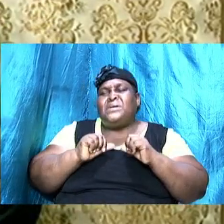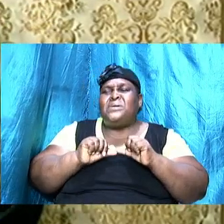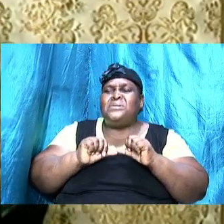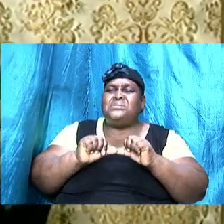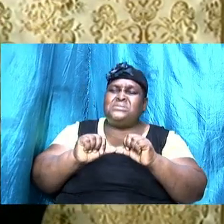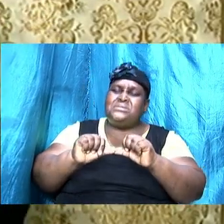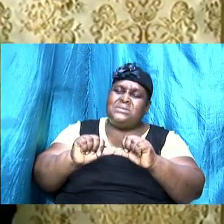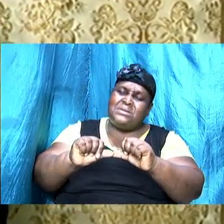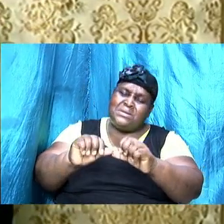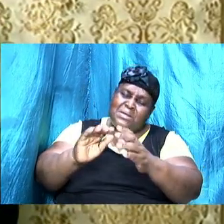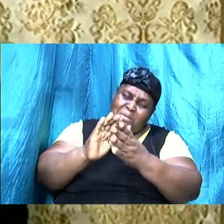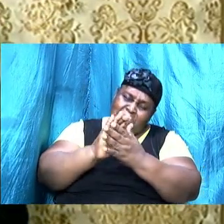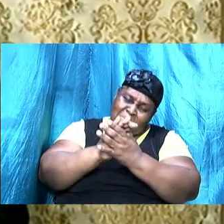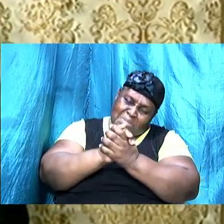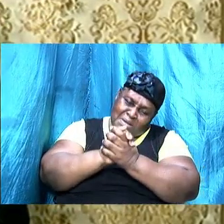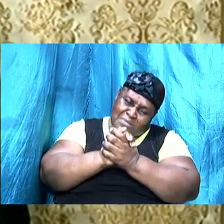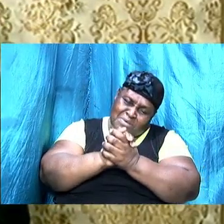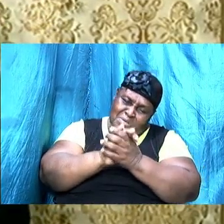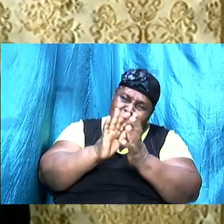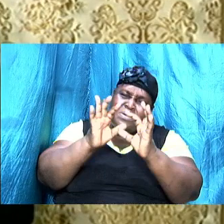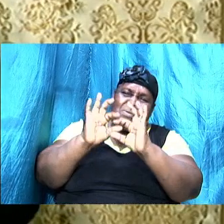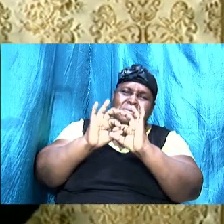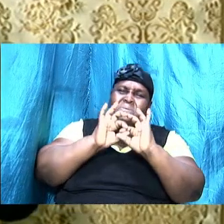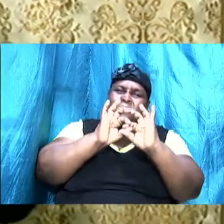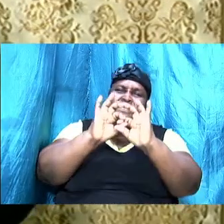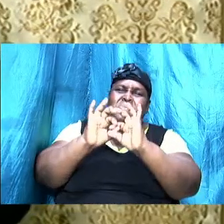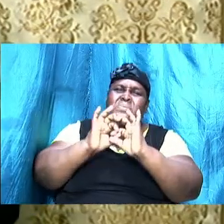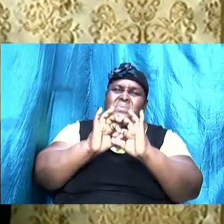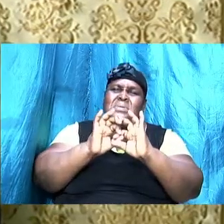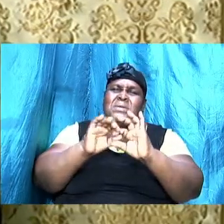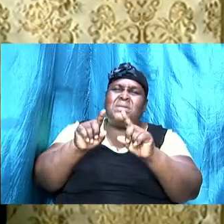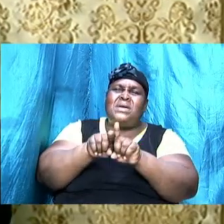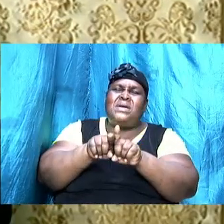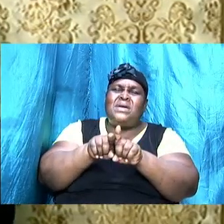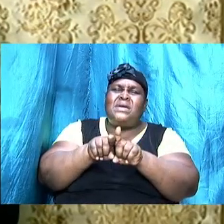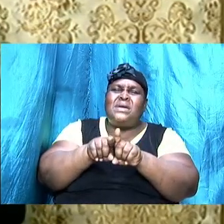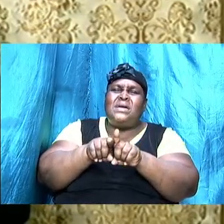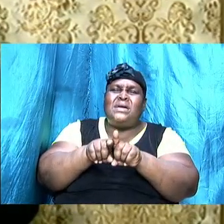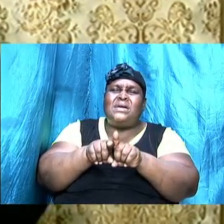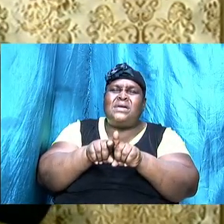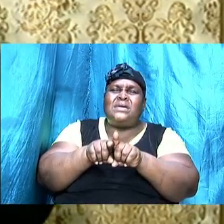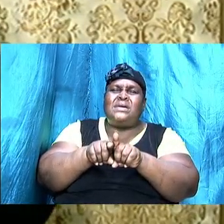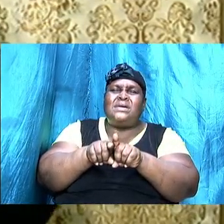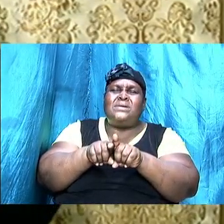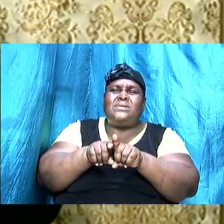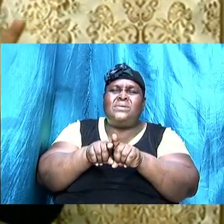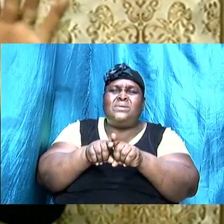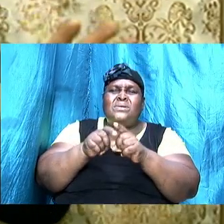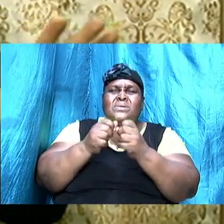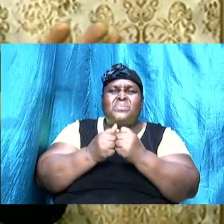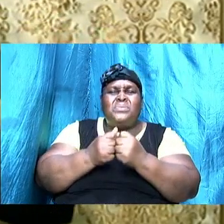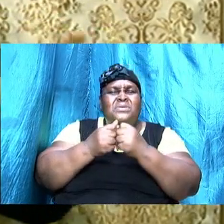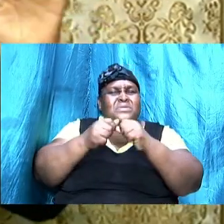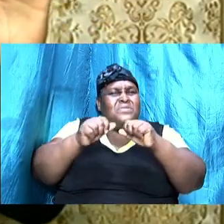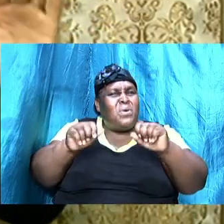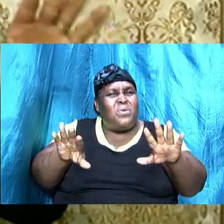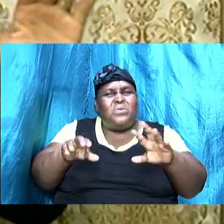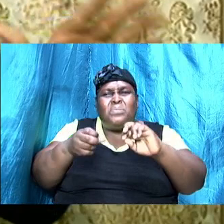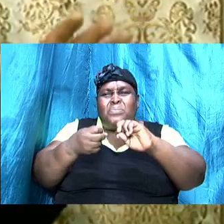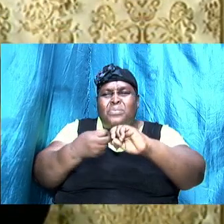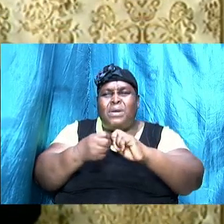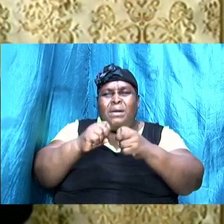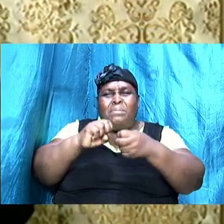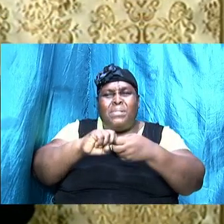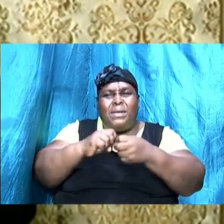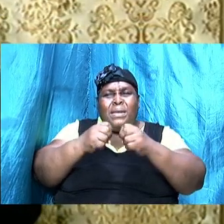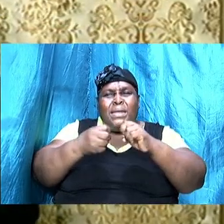union as a couple without issues, without rubbing, without anything at all. That really does not happen. So this thing